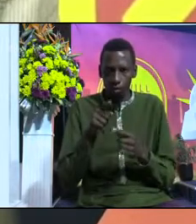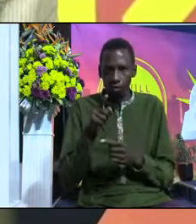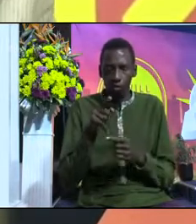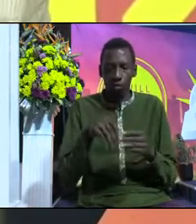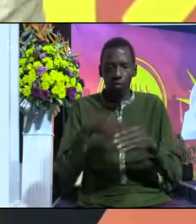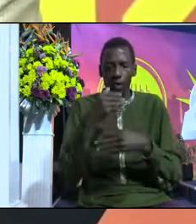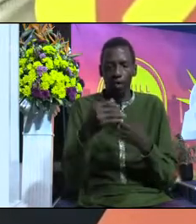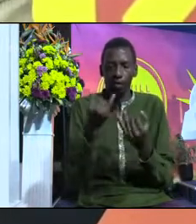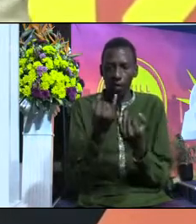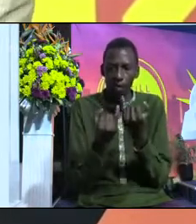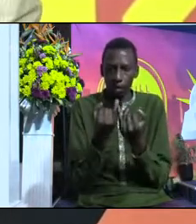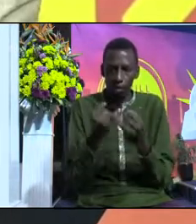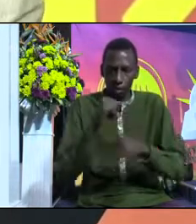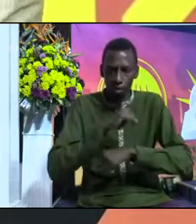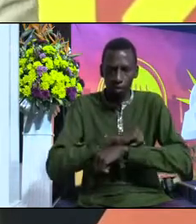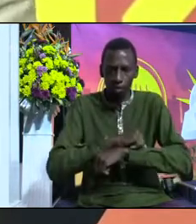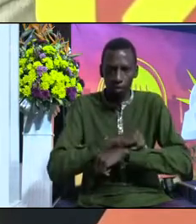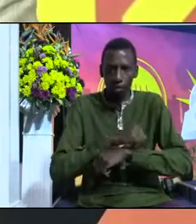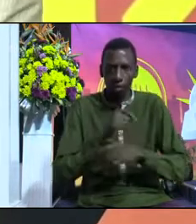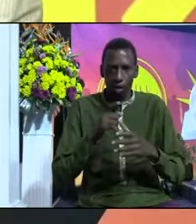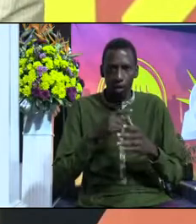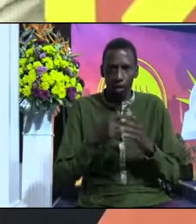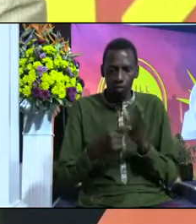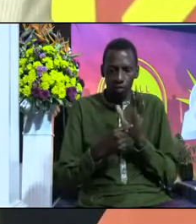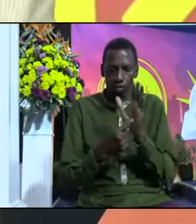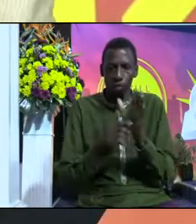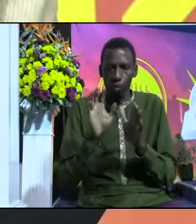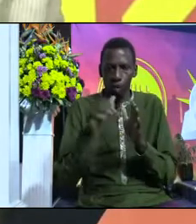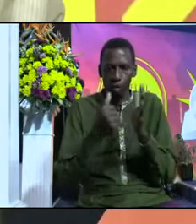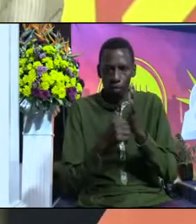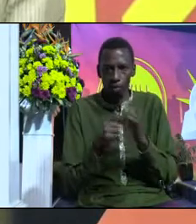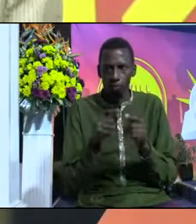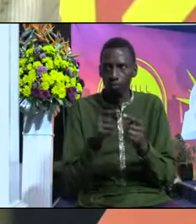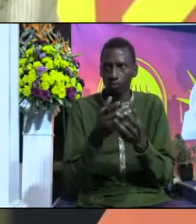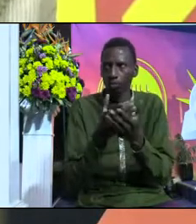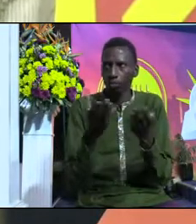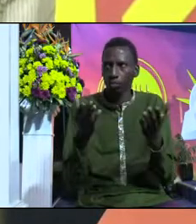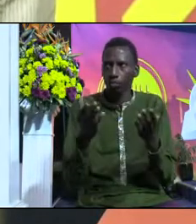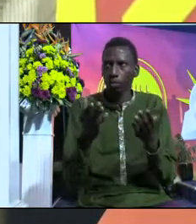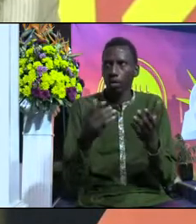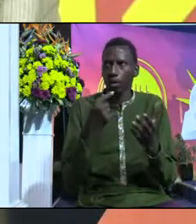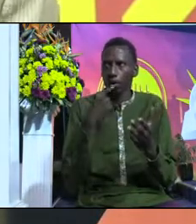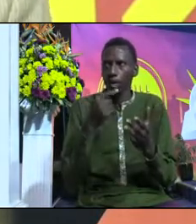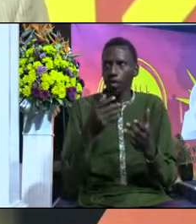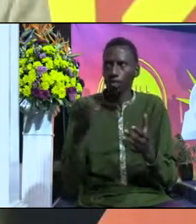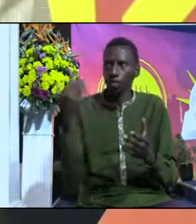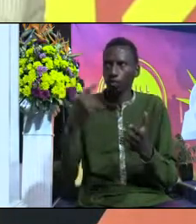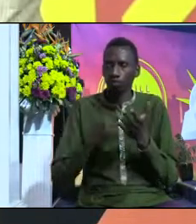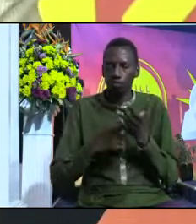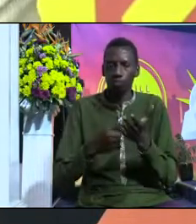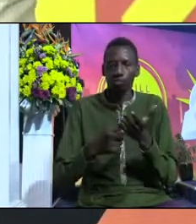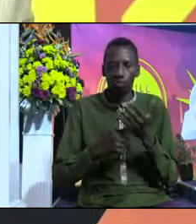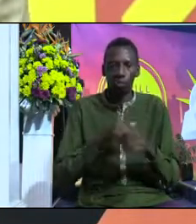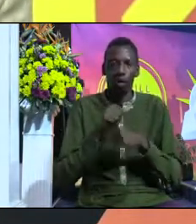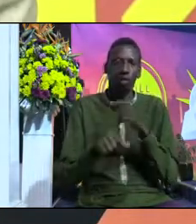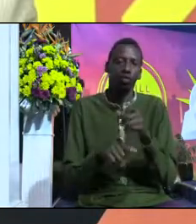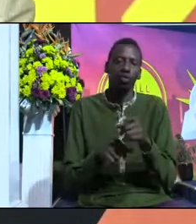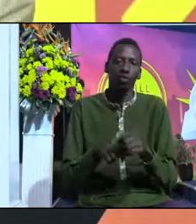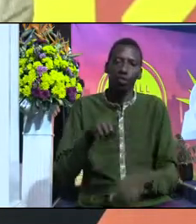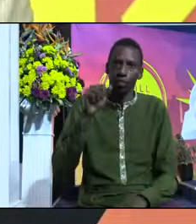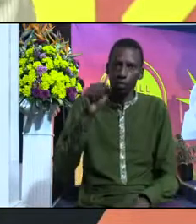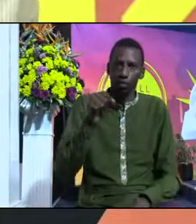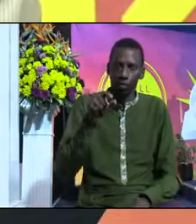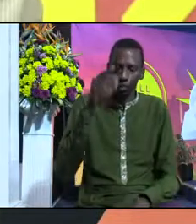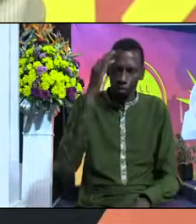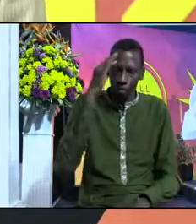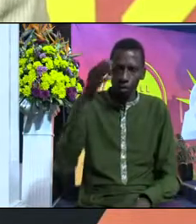after Sabbath school and shows your problems to you that they've been discussing about you. Yes, you know